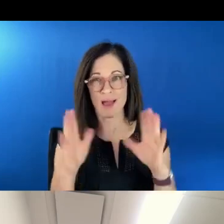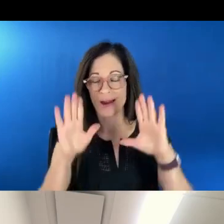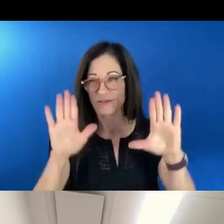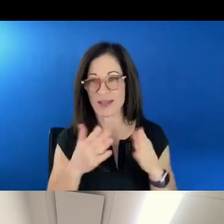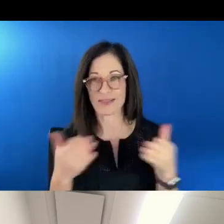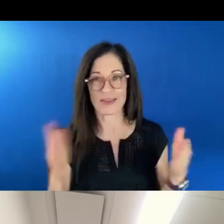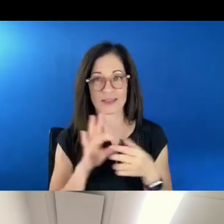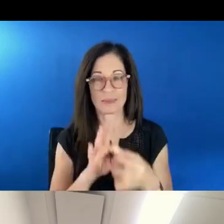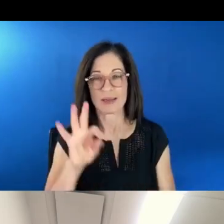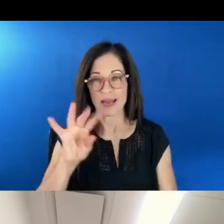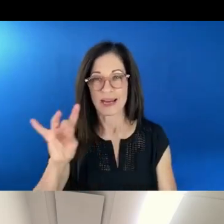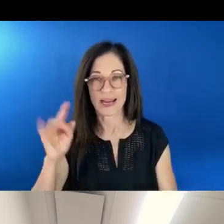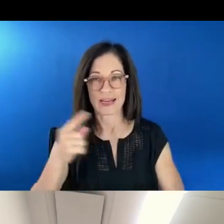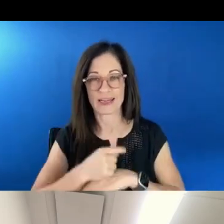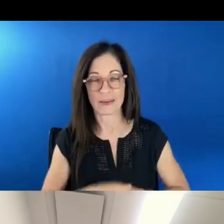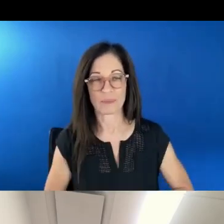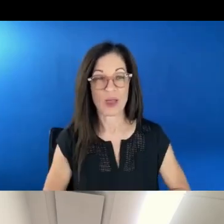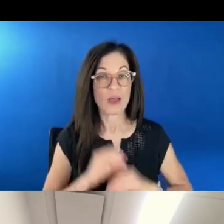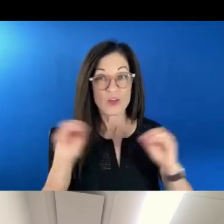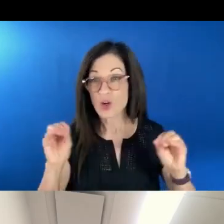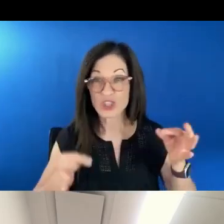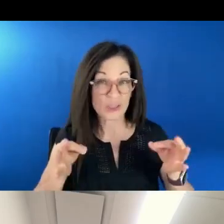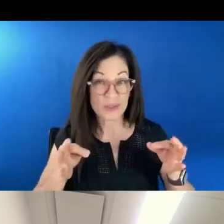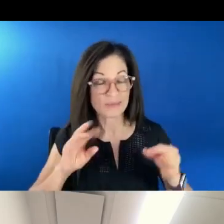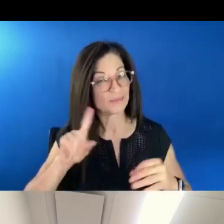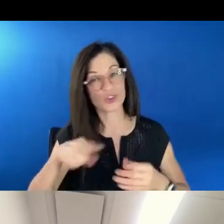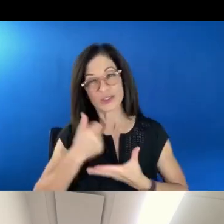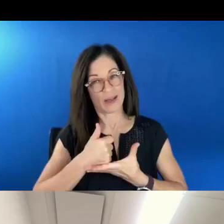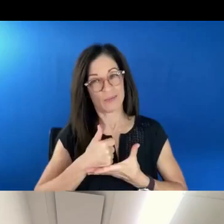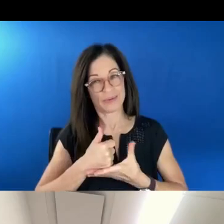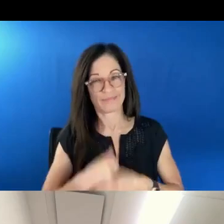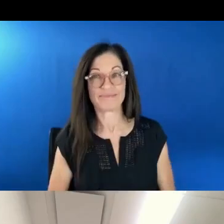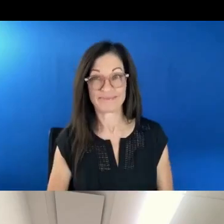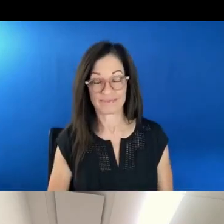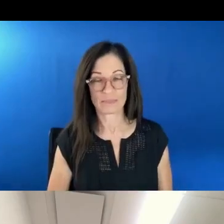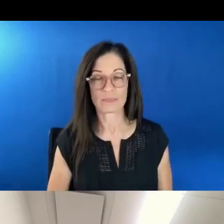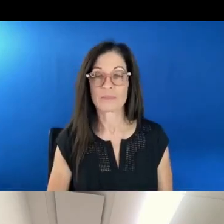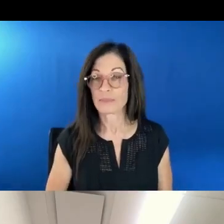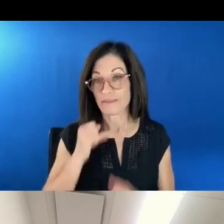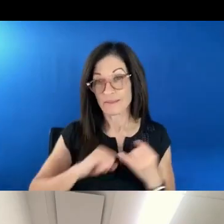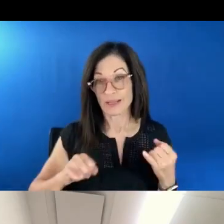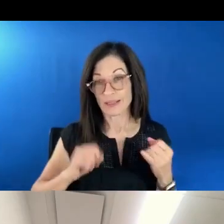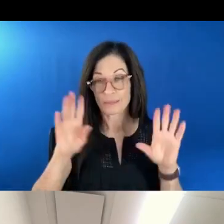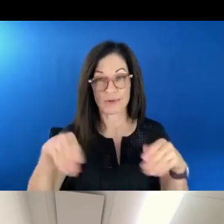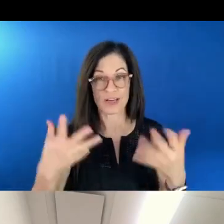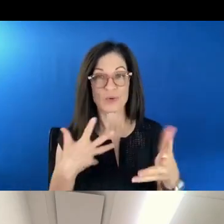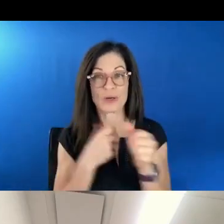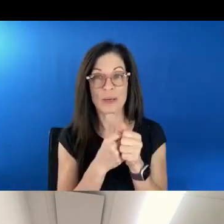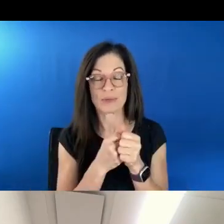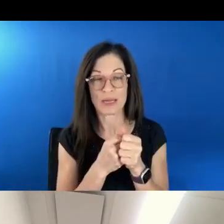here. No judgment, just help. Finally, let me give you an update